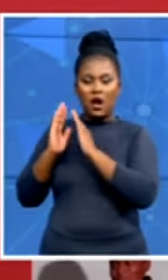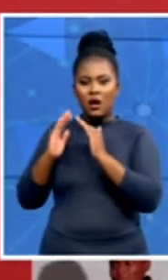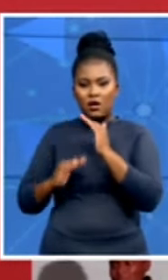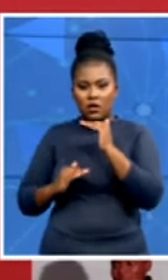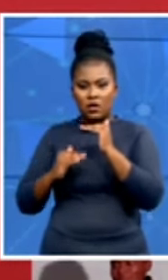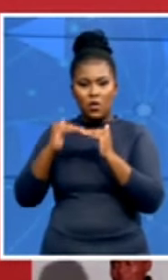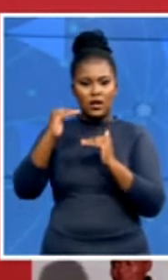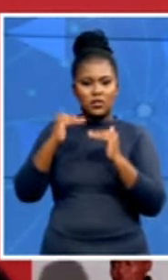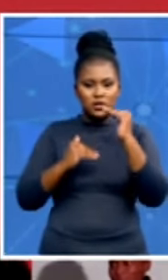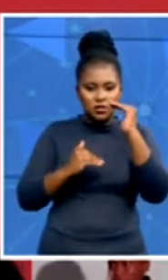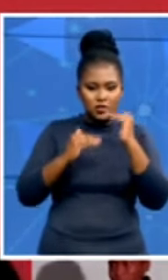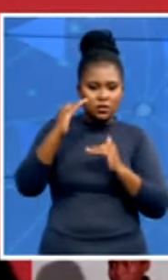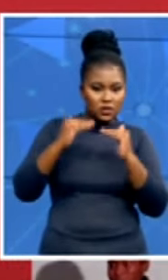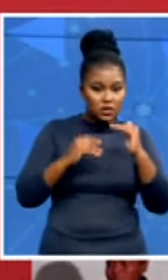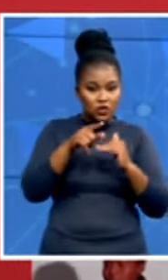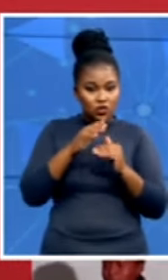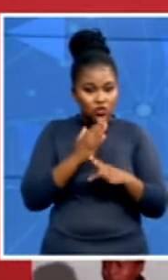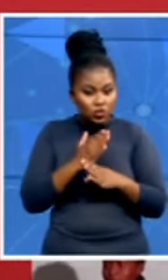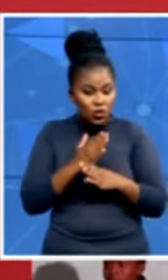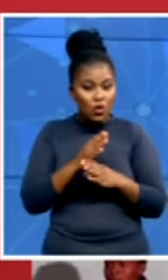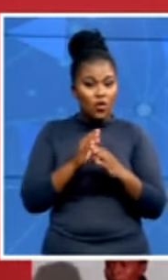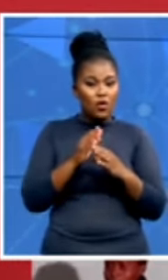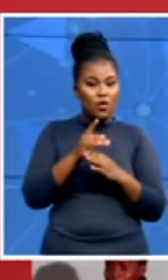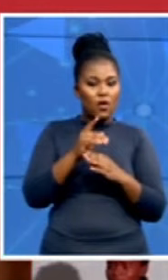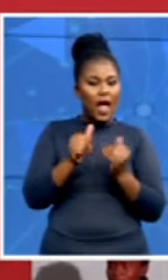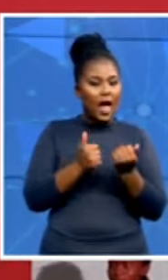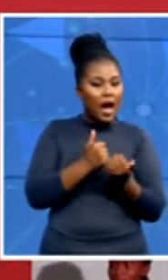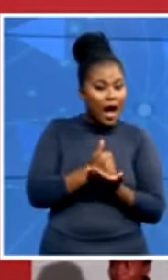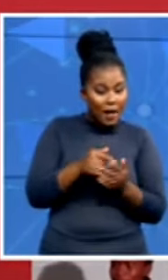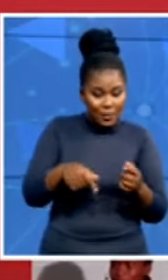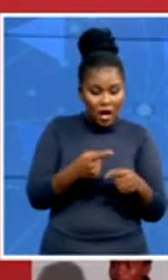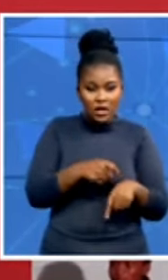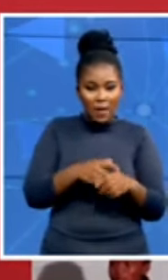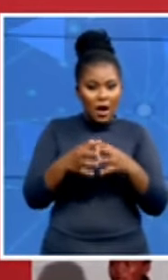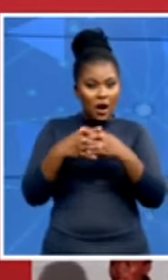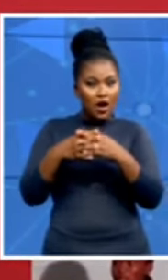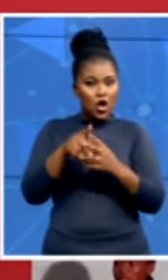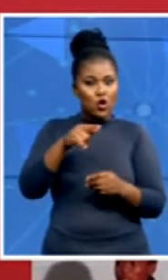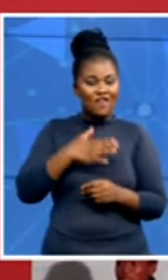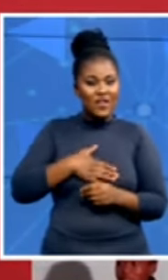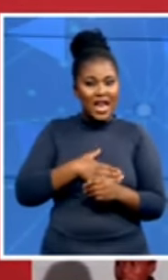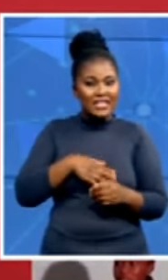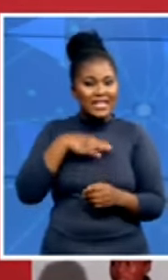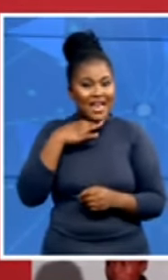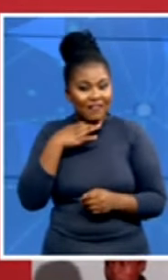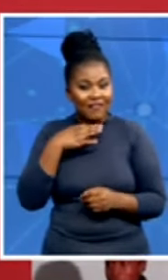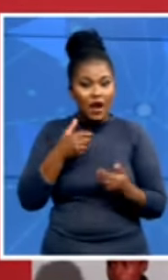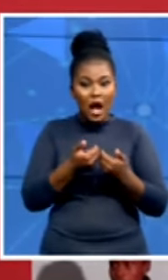it enough to assist in dismantling the apartheid nature of this economy?